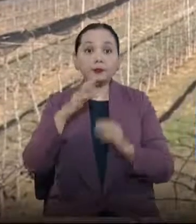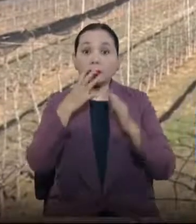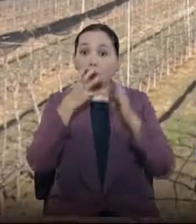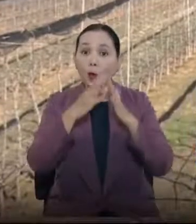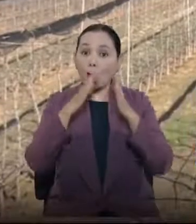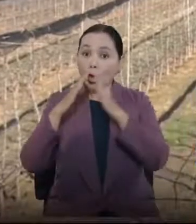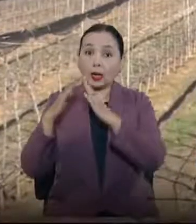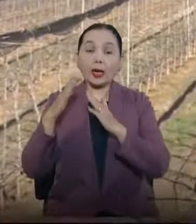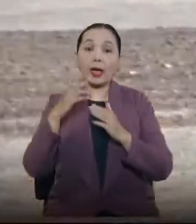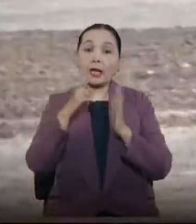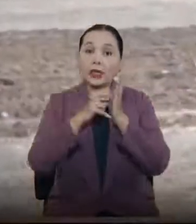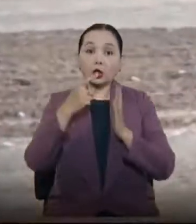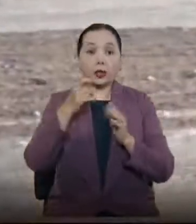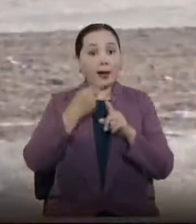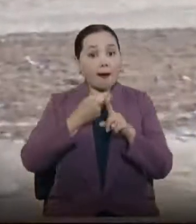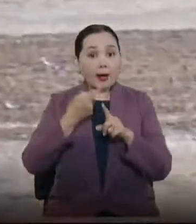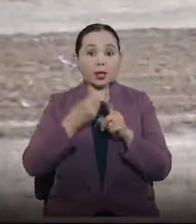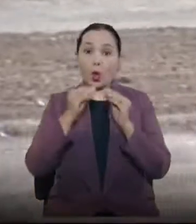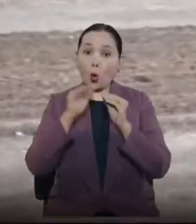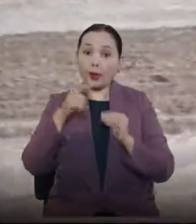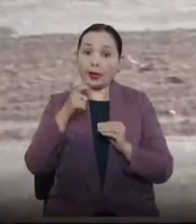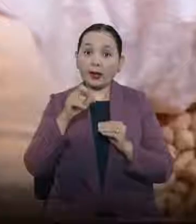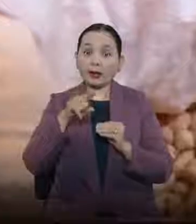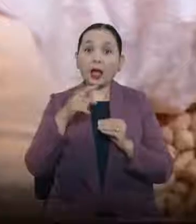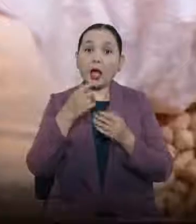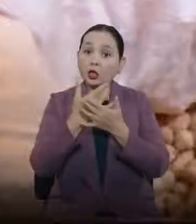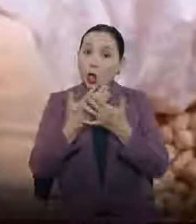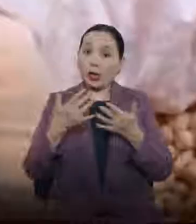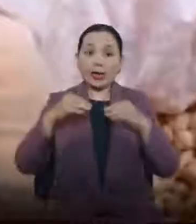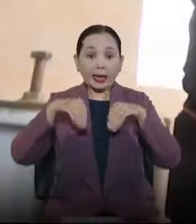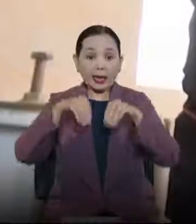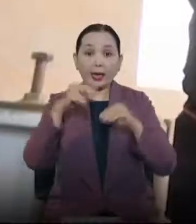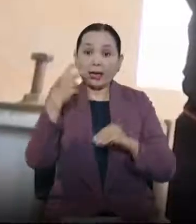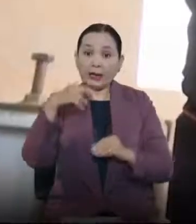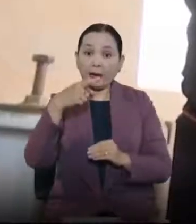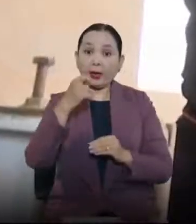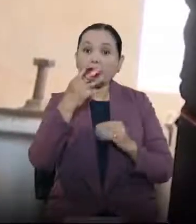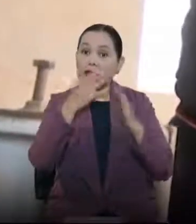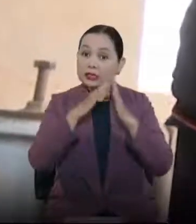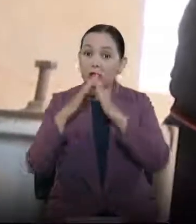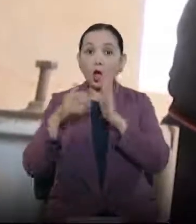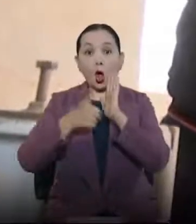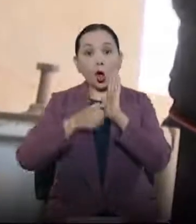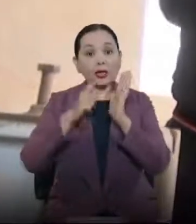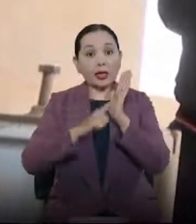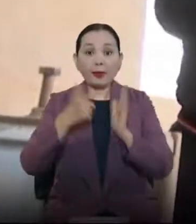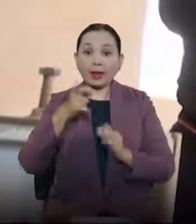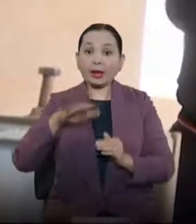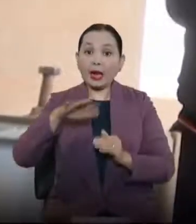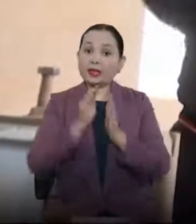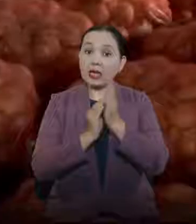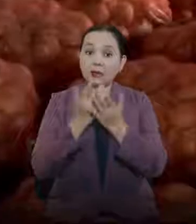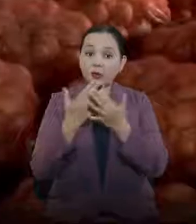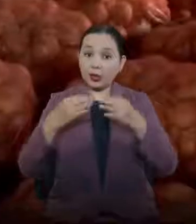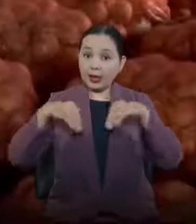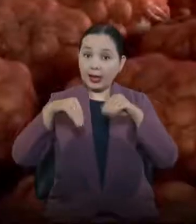yerlarida jami 800 gektar kartoshka, 10000 gektar dukkakli va dorivor ekinlar, 20 gektarda issiqxona, 670 gektar sabzavot ekinlari